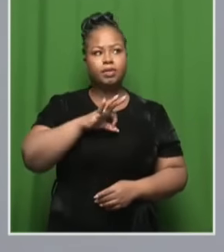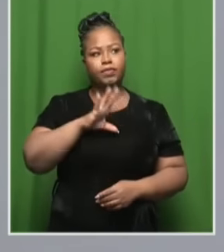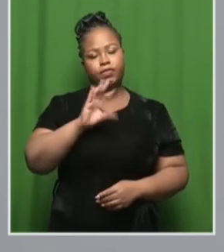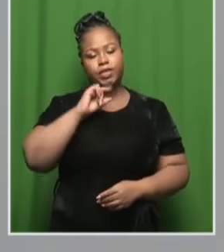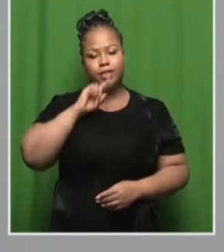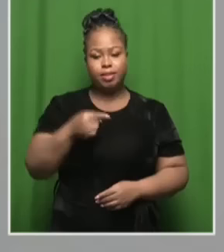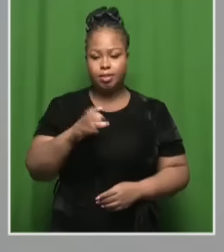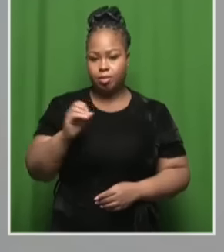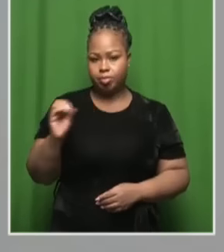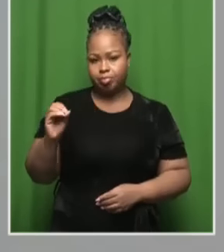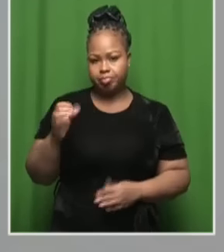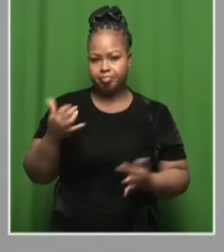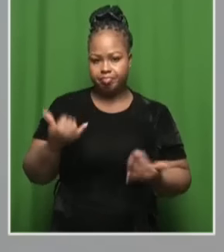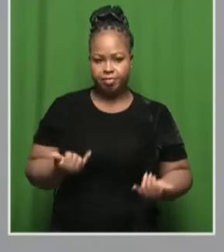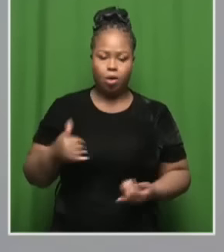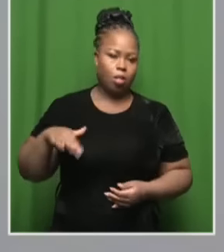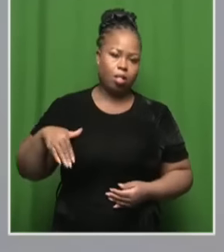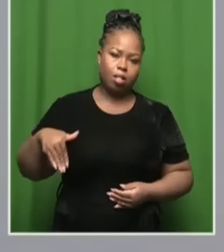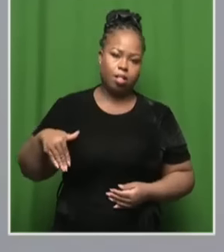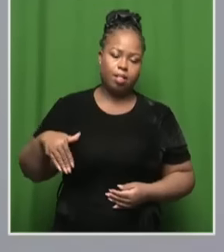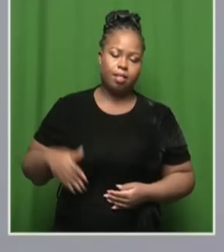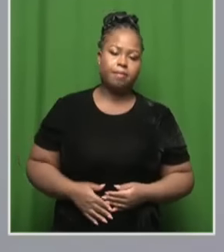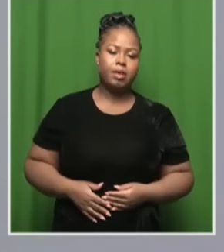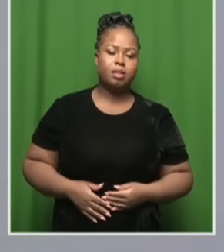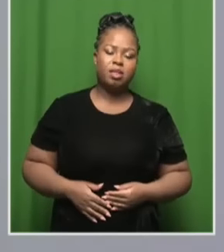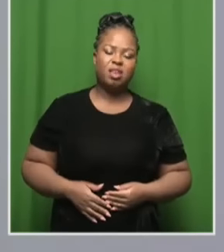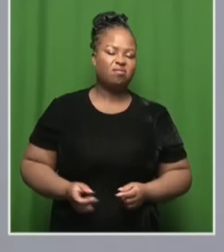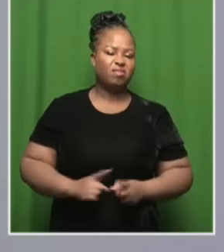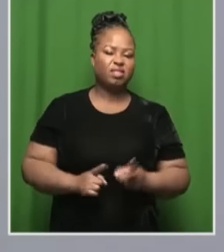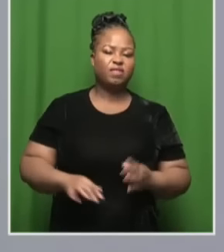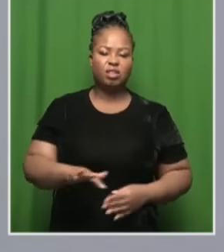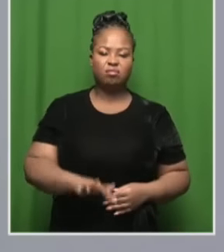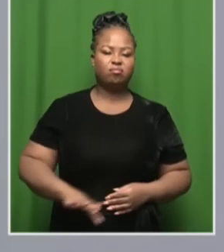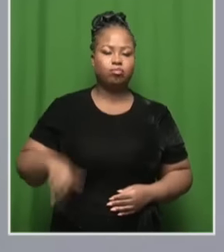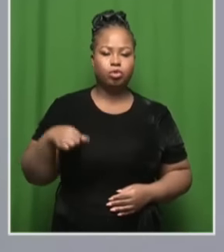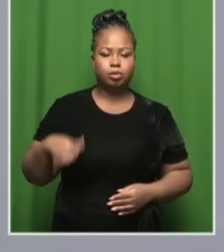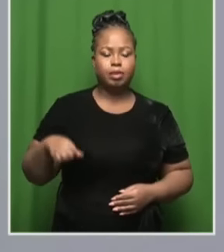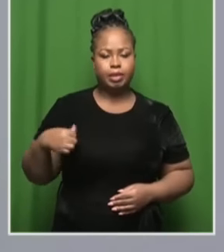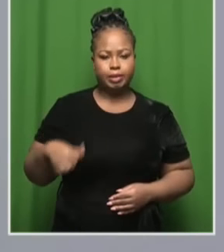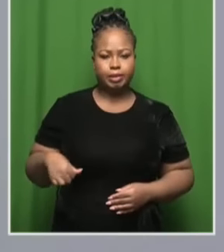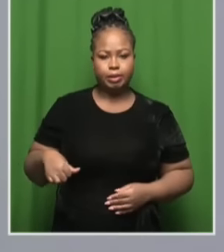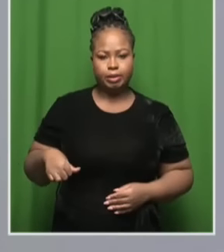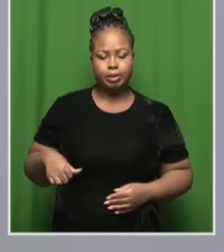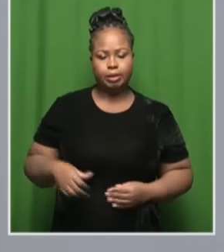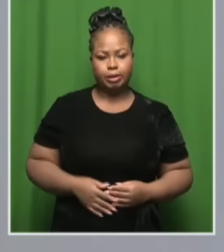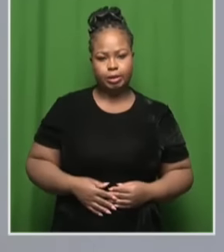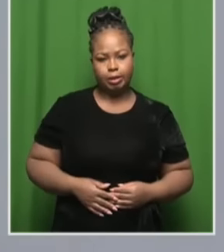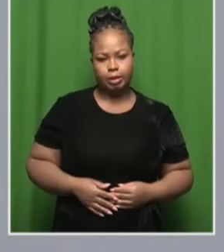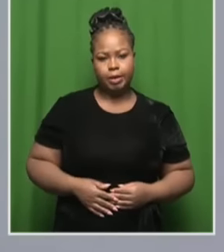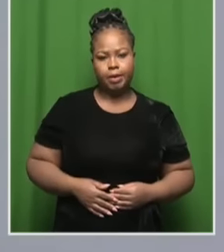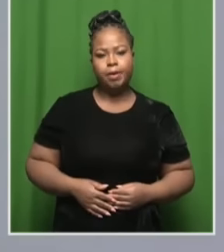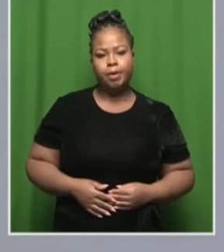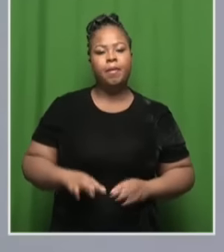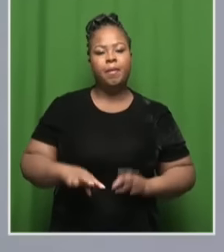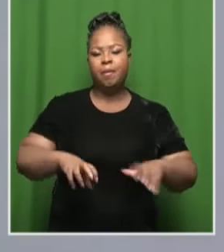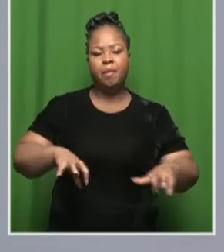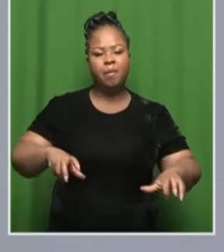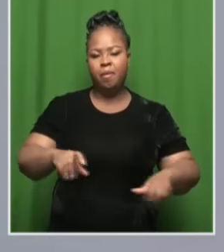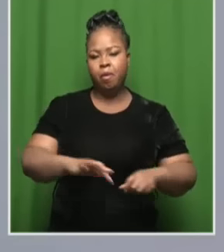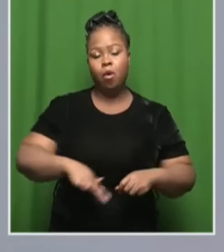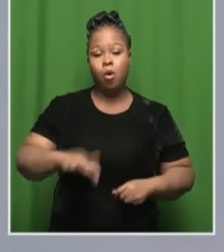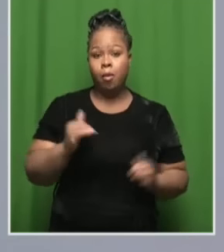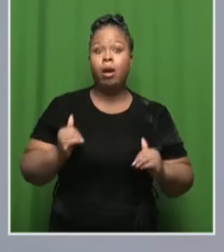350,000 are basically outstanding. This, as I said, is scattered across different municipalities in the country. And I can tell you the